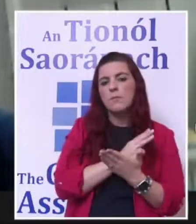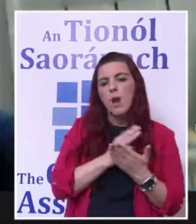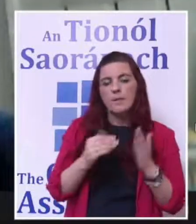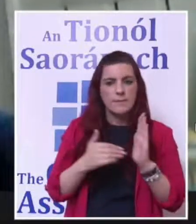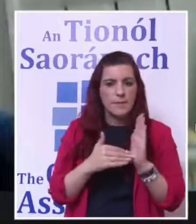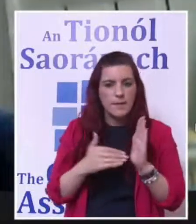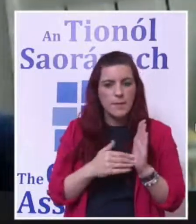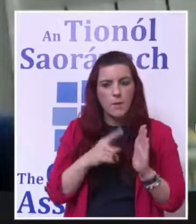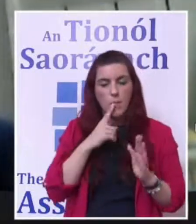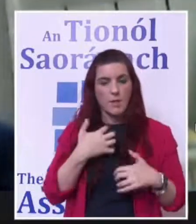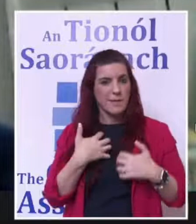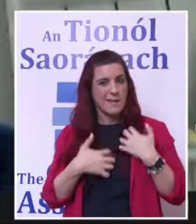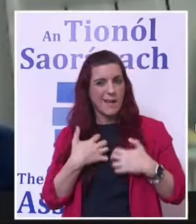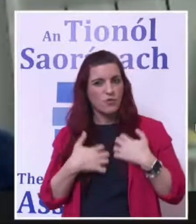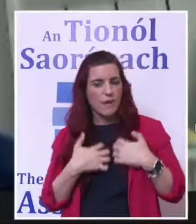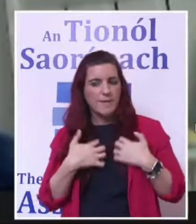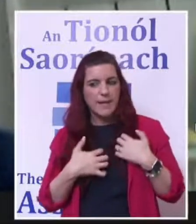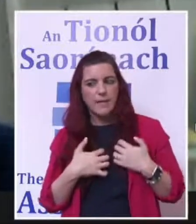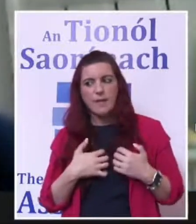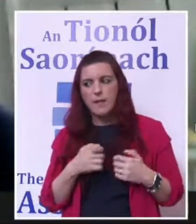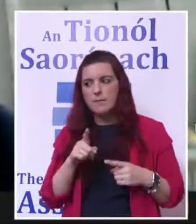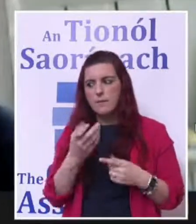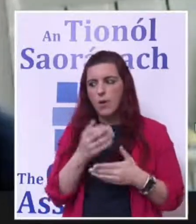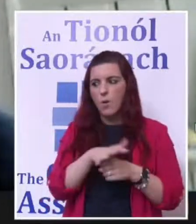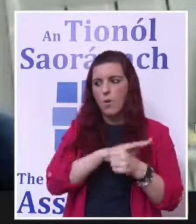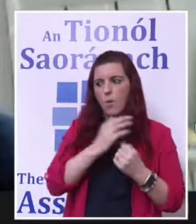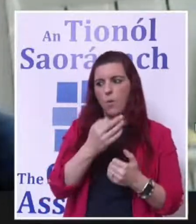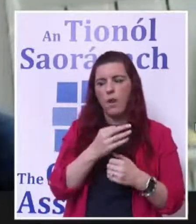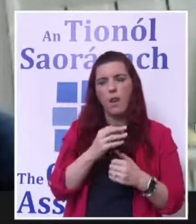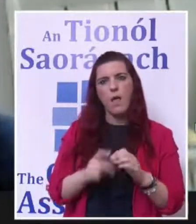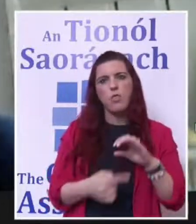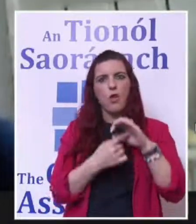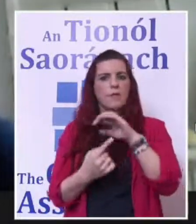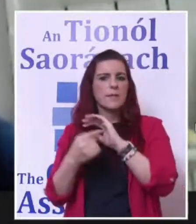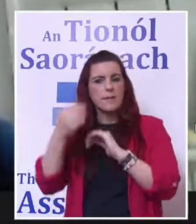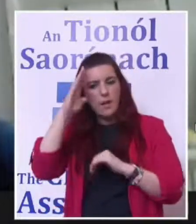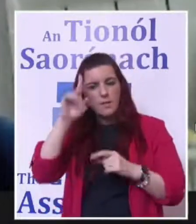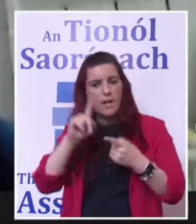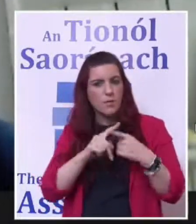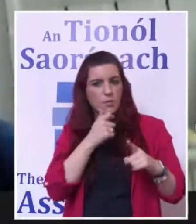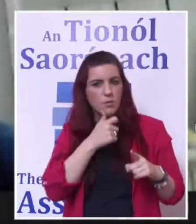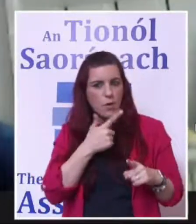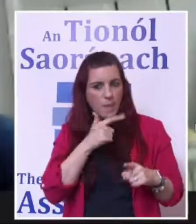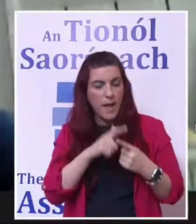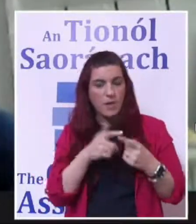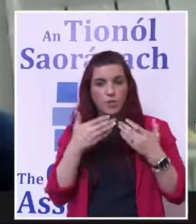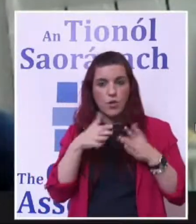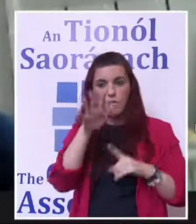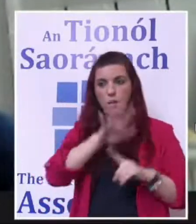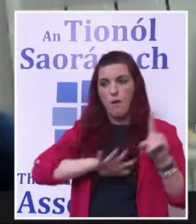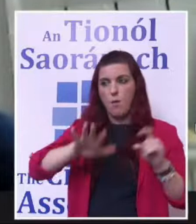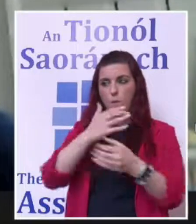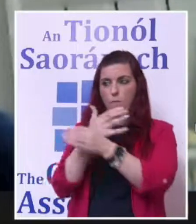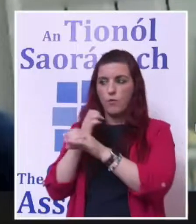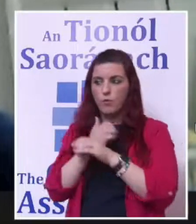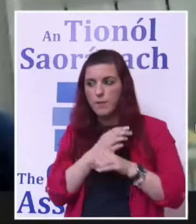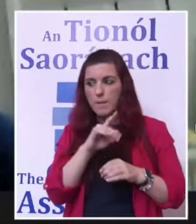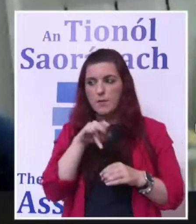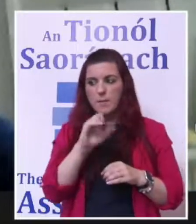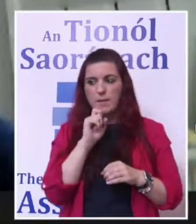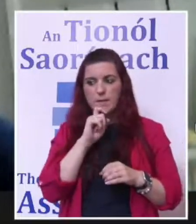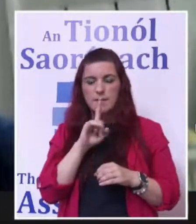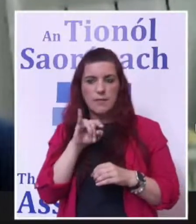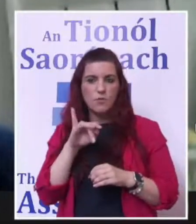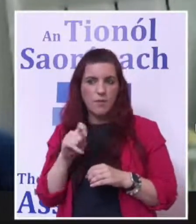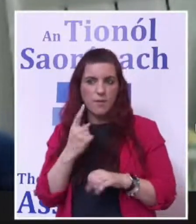is interesting nonetheless that the local authorities in Dublin and indeed generally across the country with municipal districts, as Breed was talking about